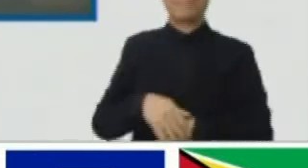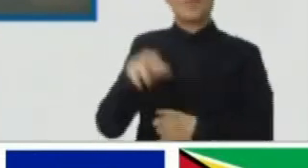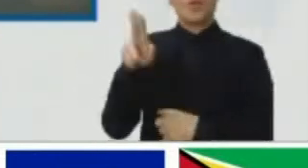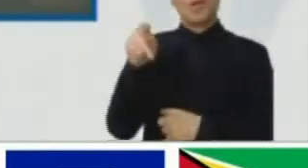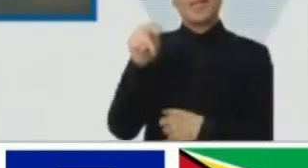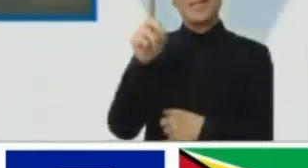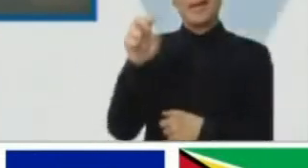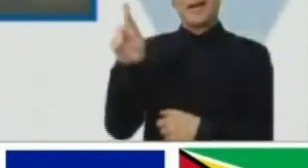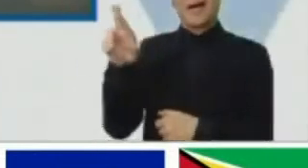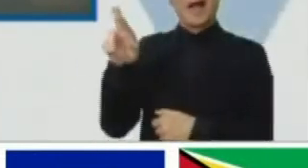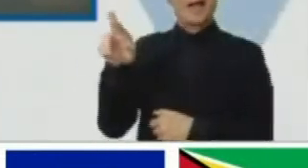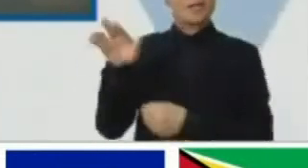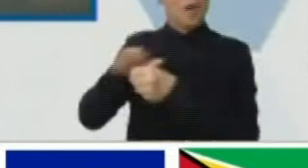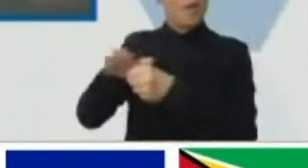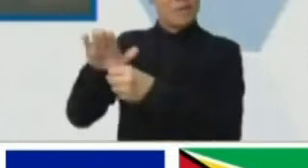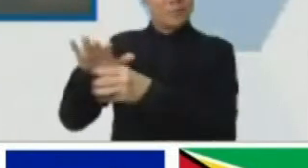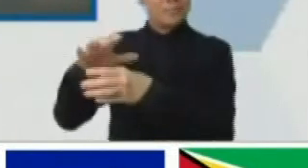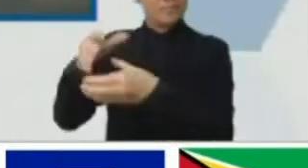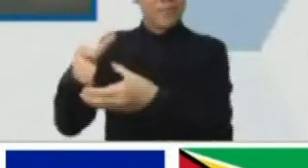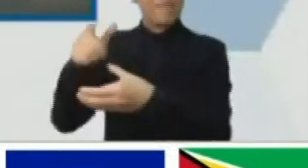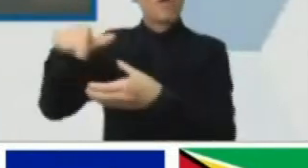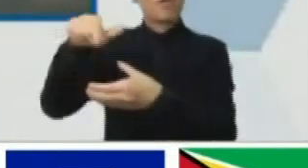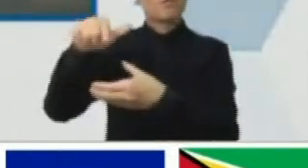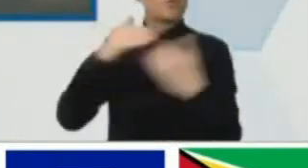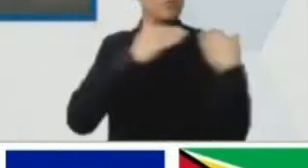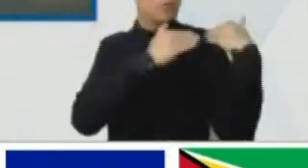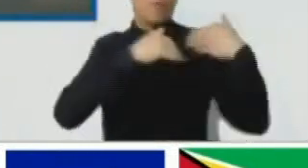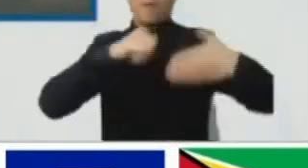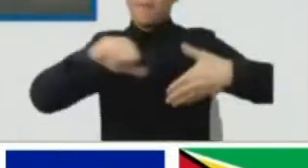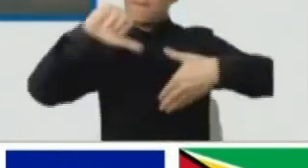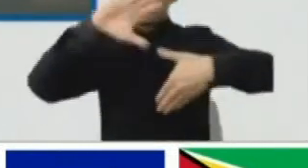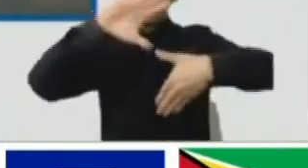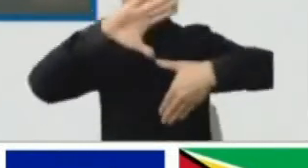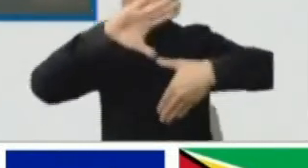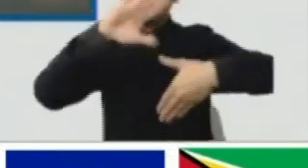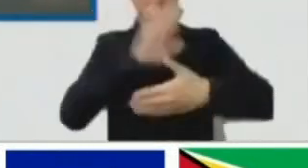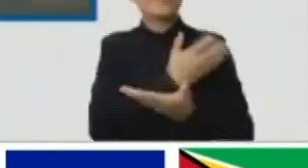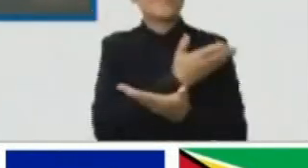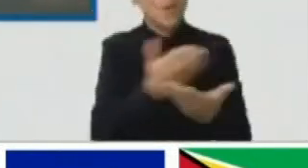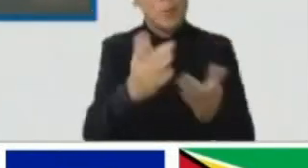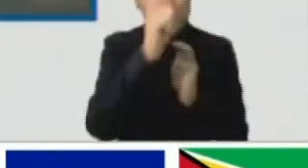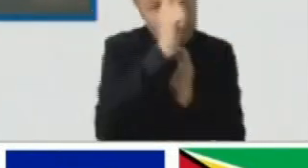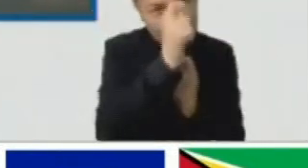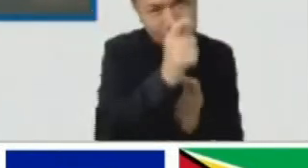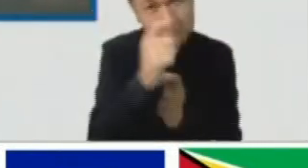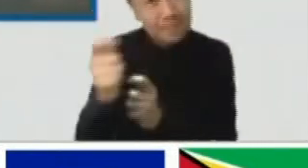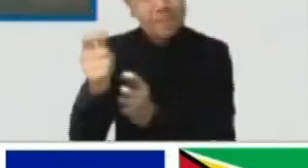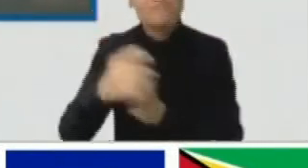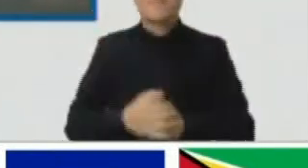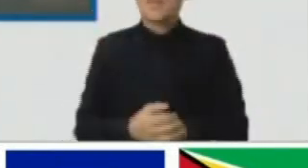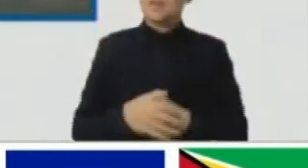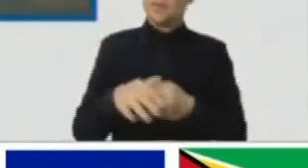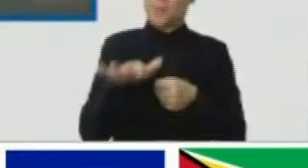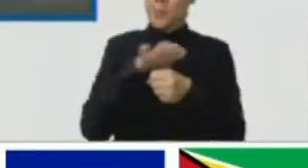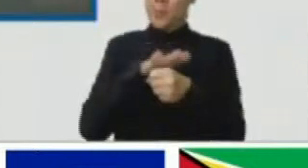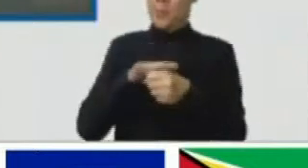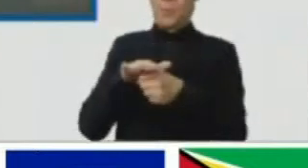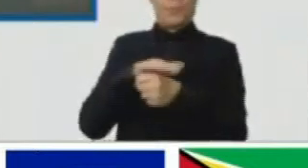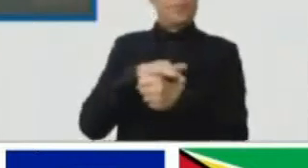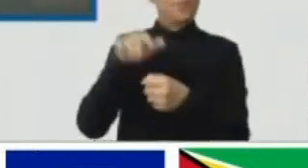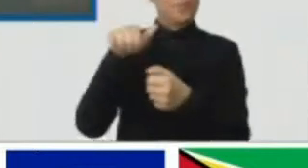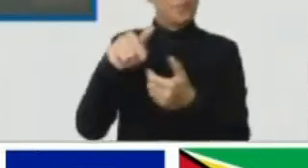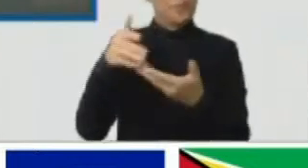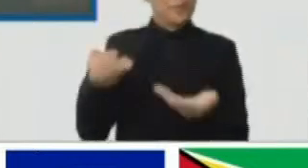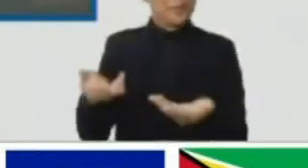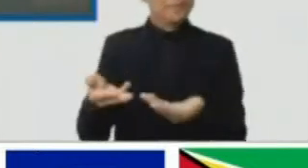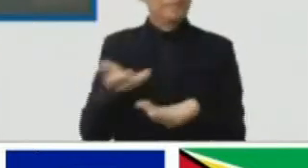Office for the Americas. Dear panelists and colleagues, the region is traversing a very perilous moment of